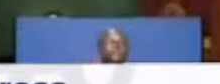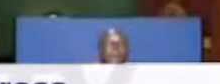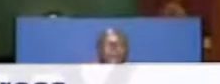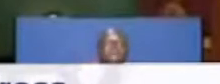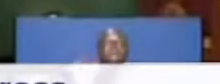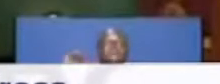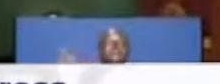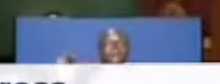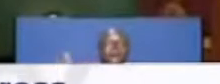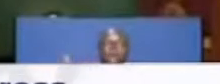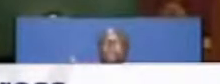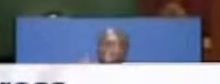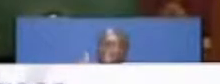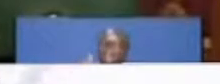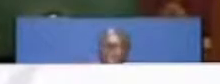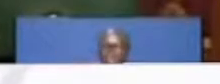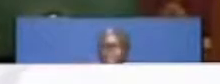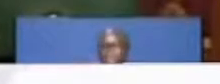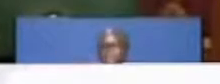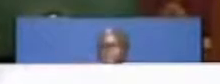status.